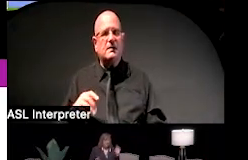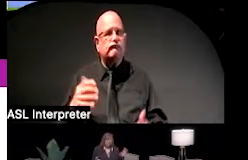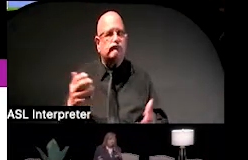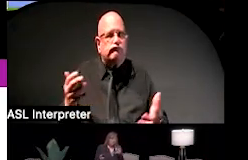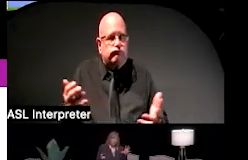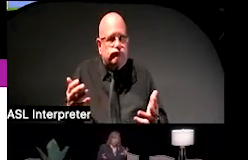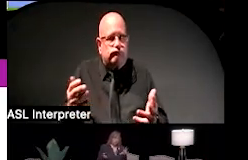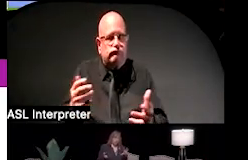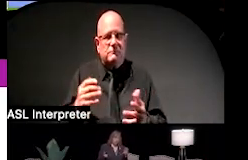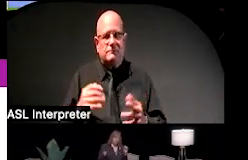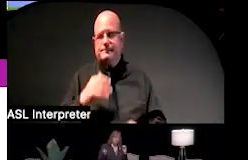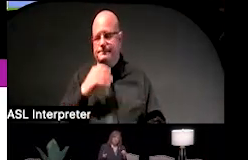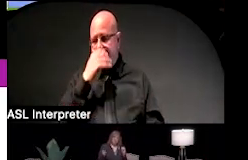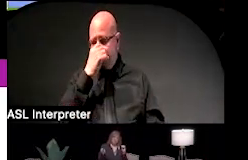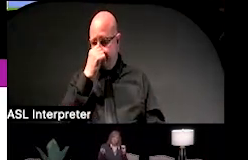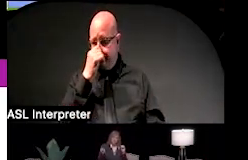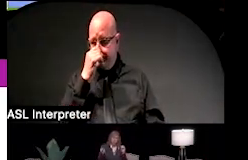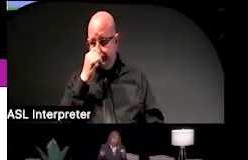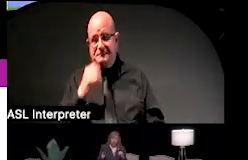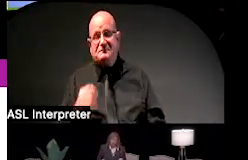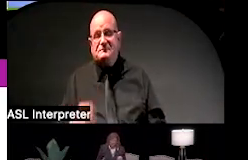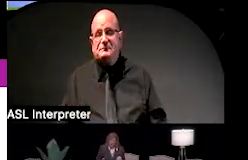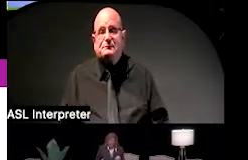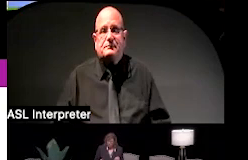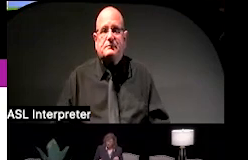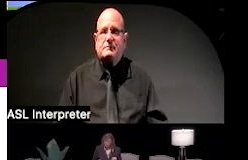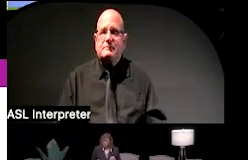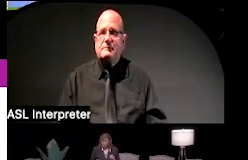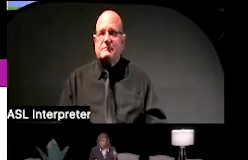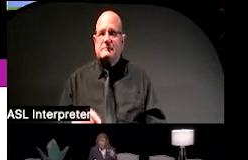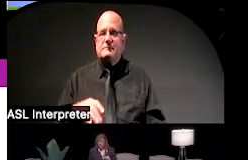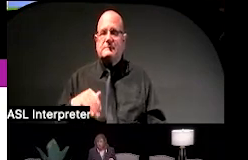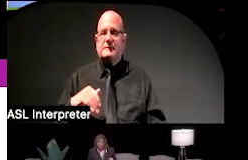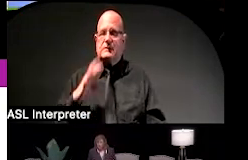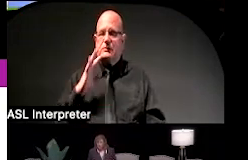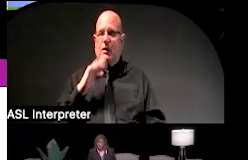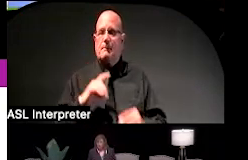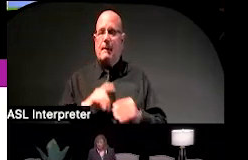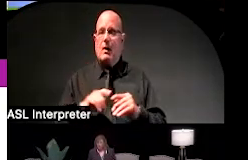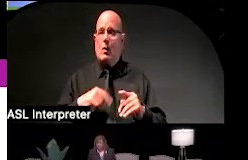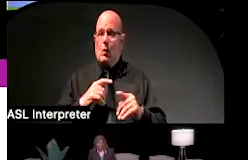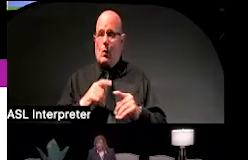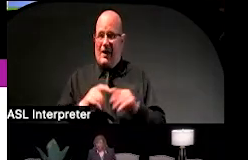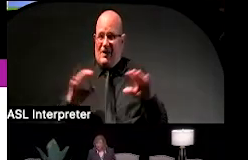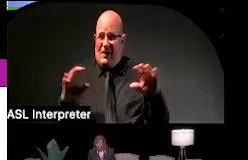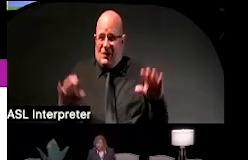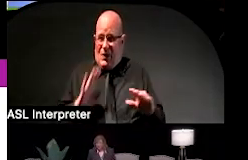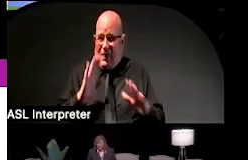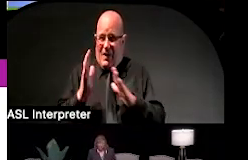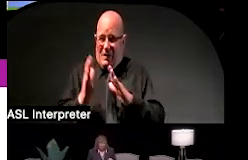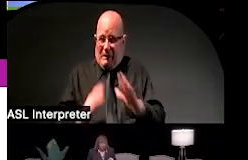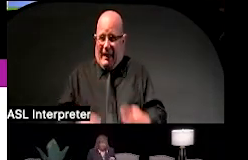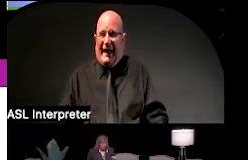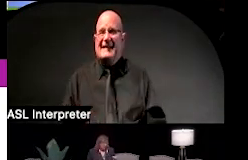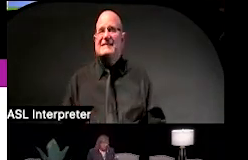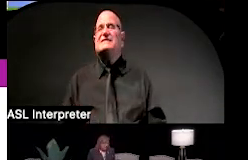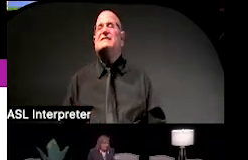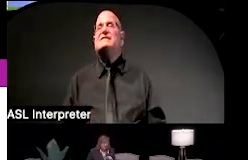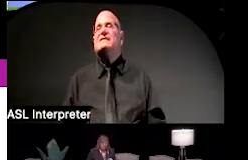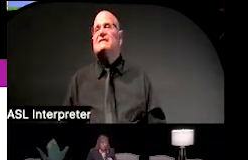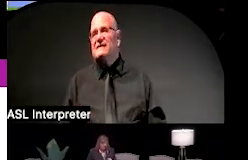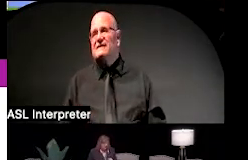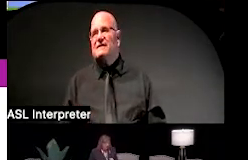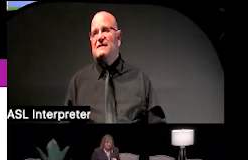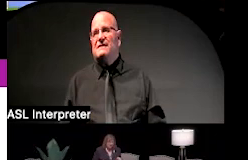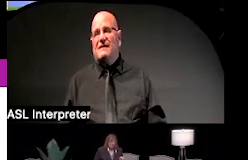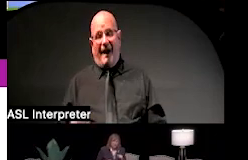Well, here's what they didn't talk about when they were doing their planning. They have